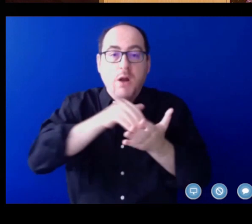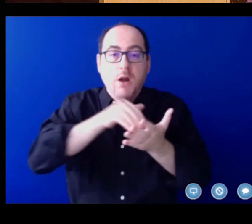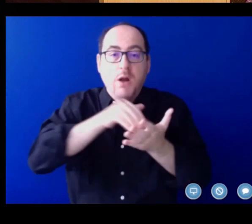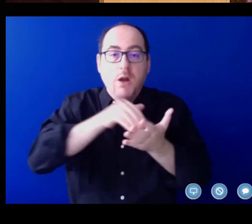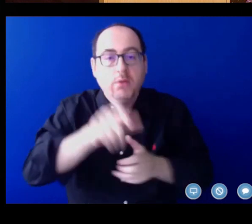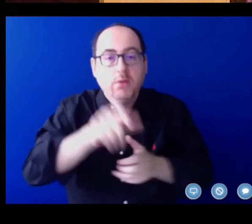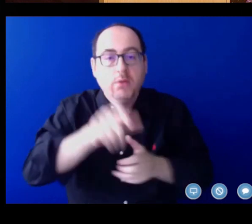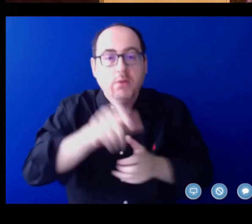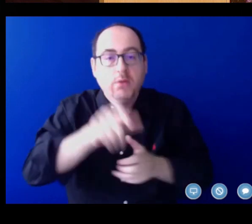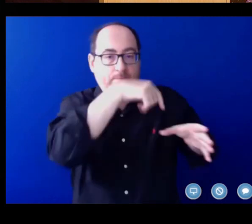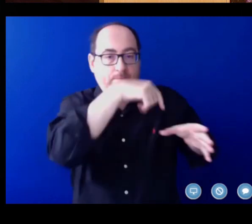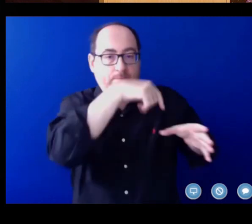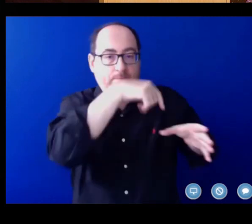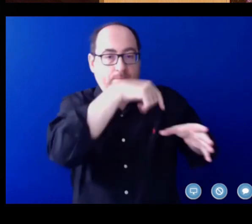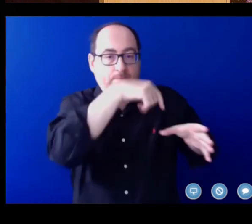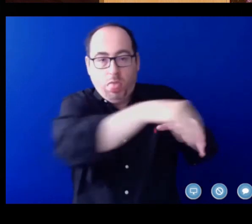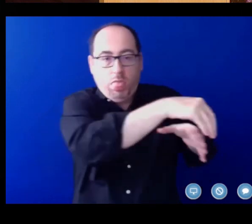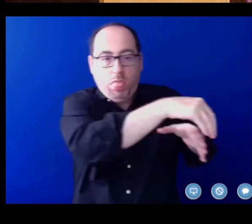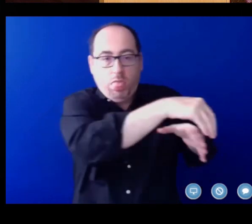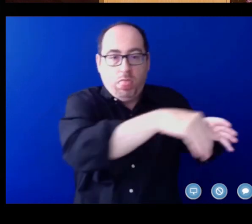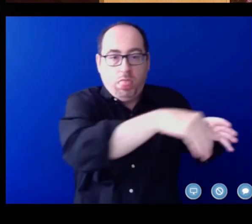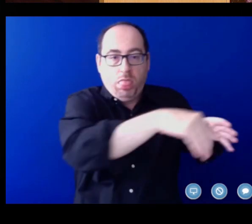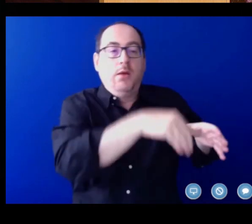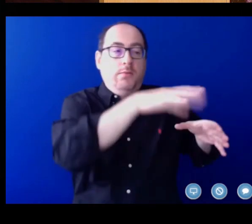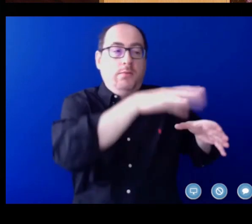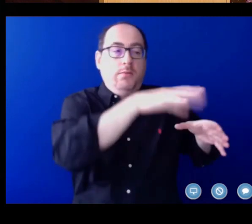and waiting for their status to be determined.